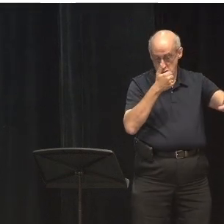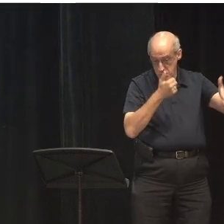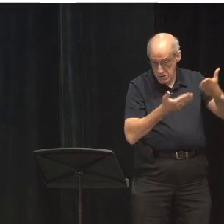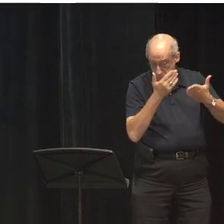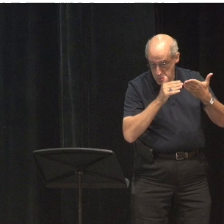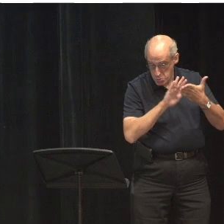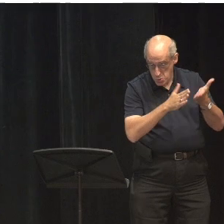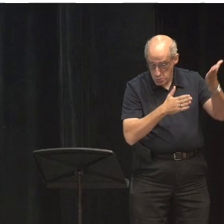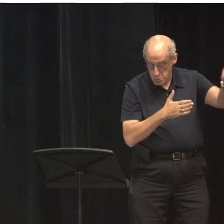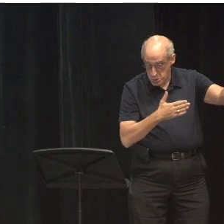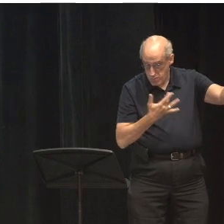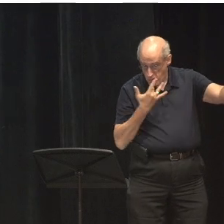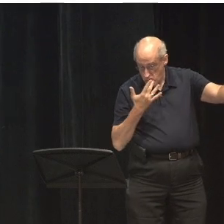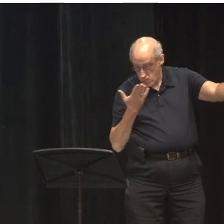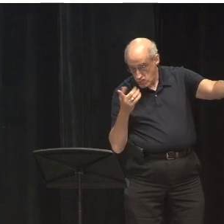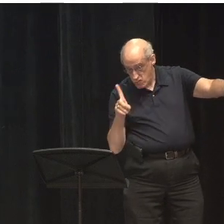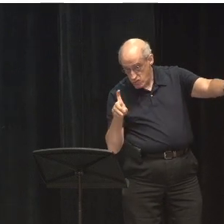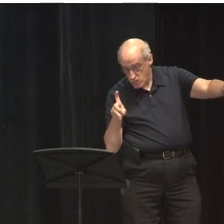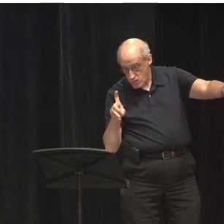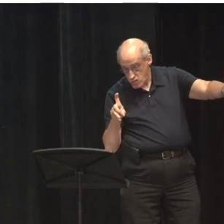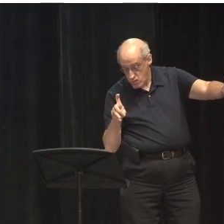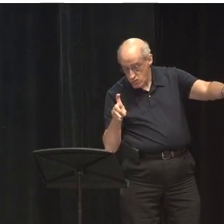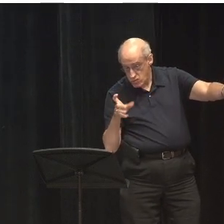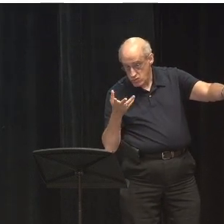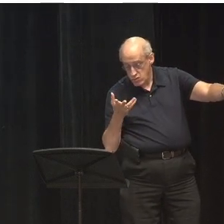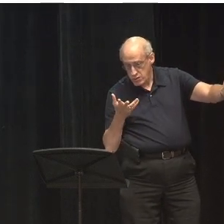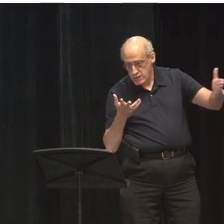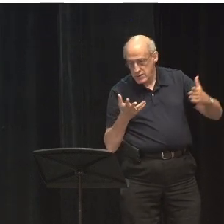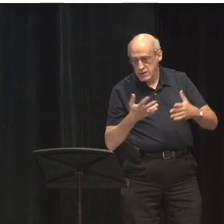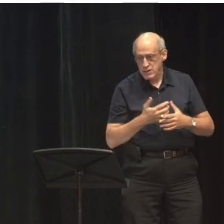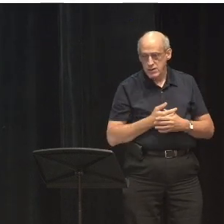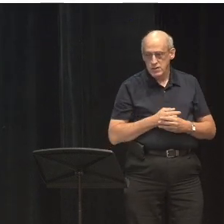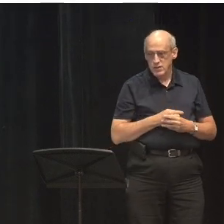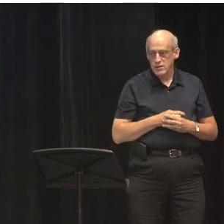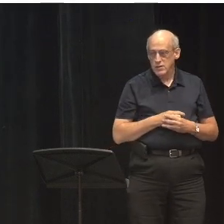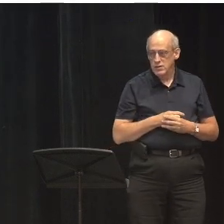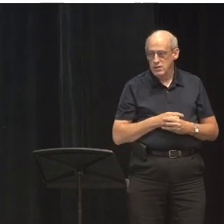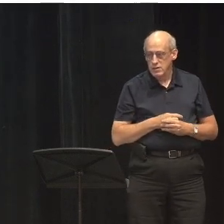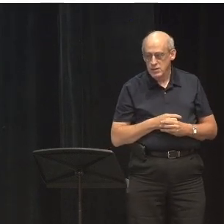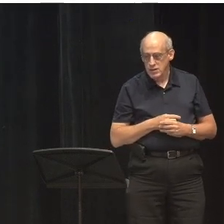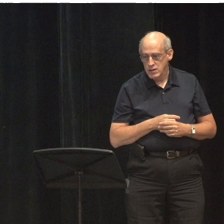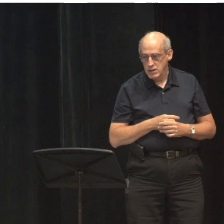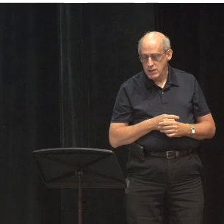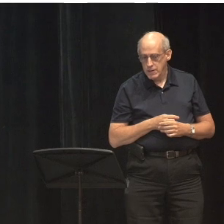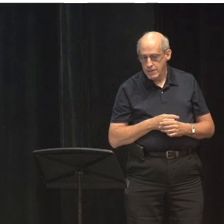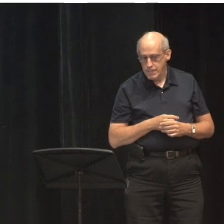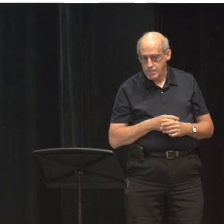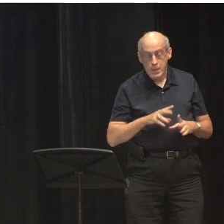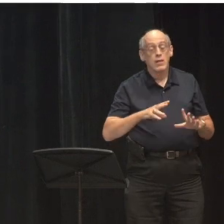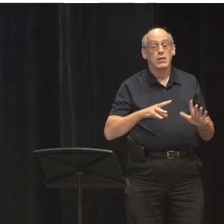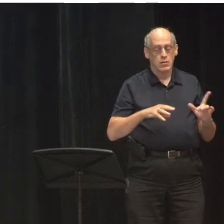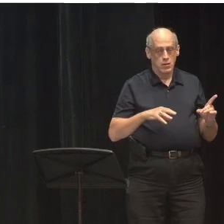to be properly treated before it's disposed of in our waterways. That would be a primary mitigation. But